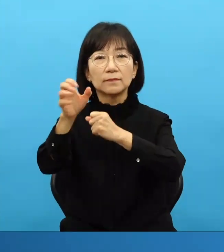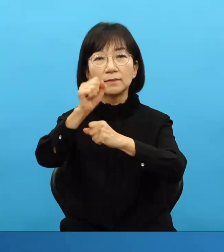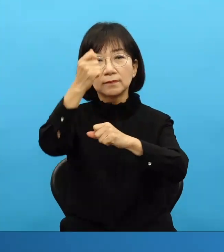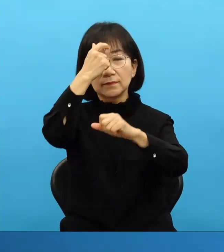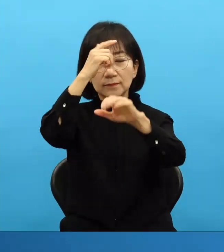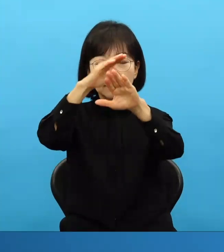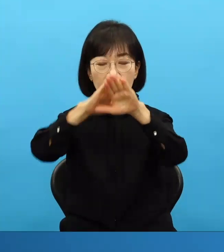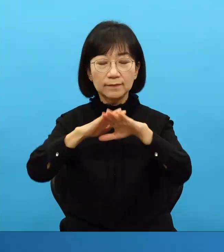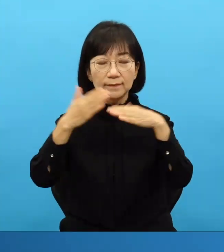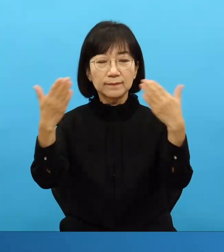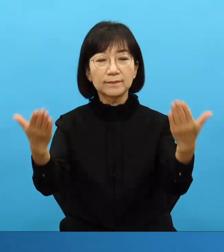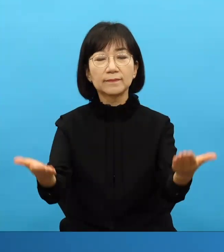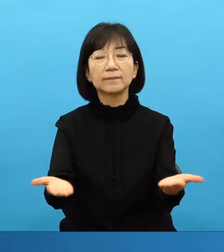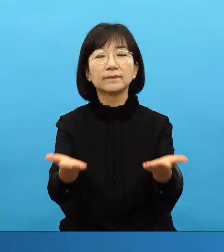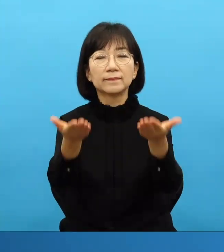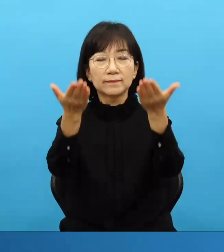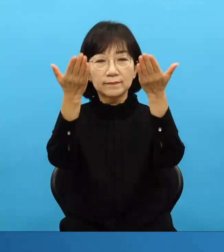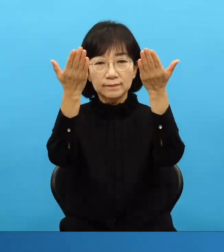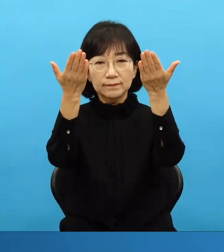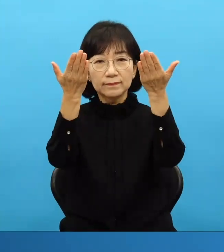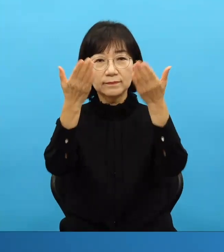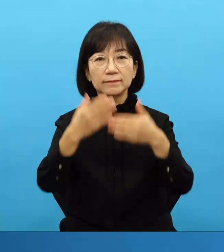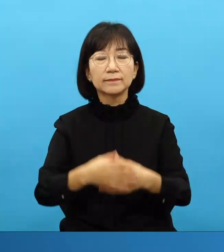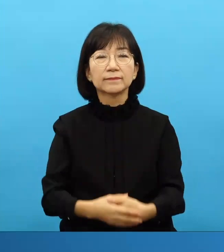Spirit and in truth.